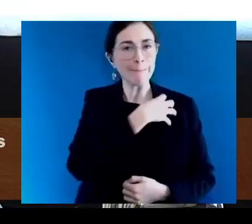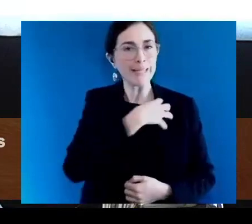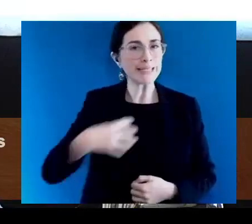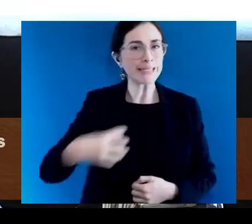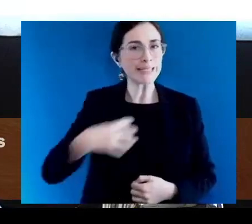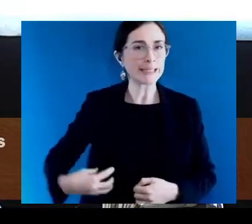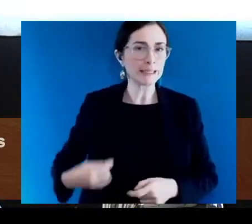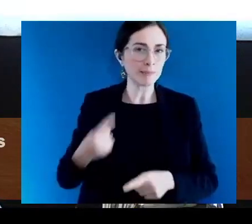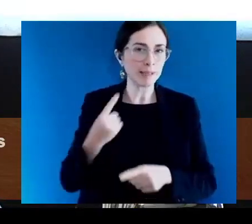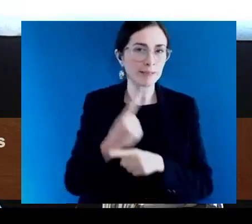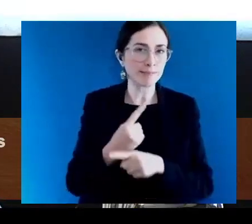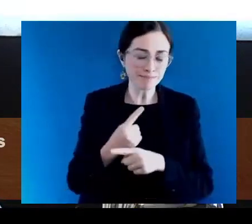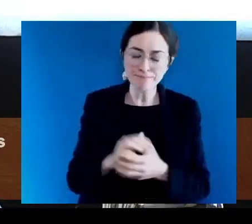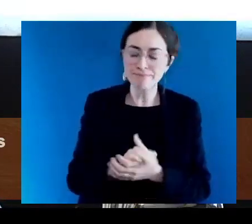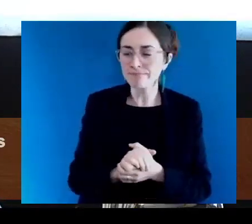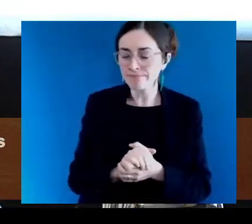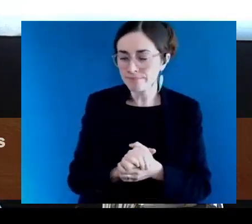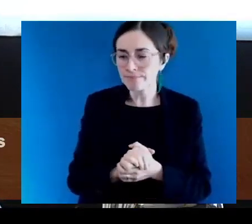yes,